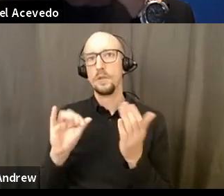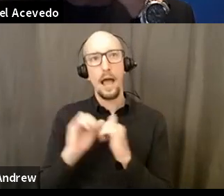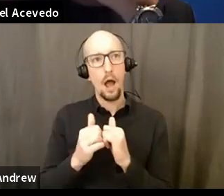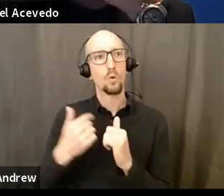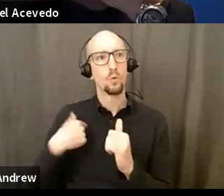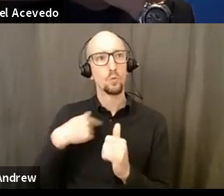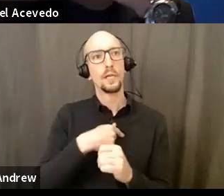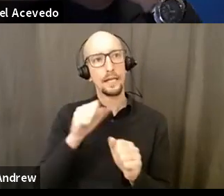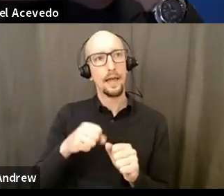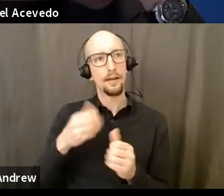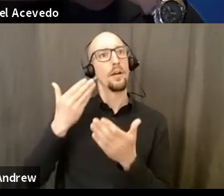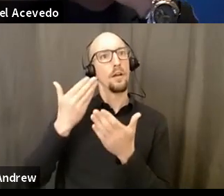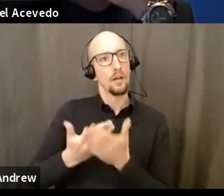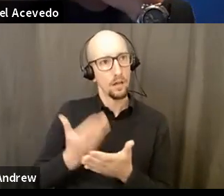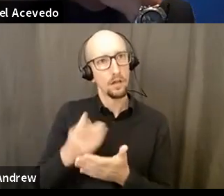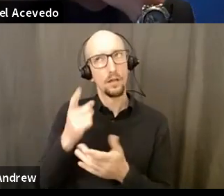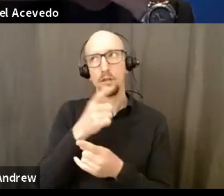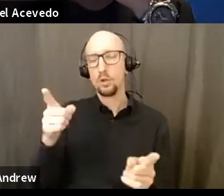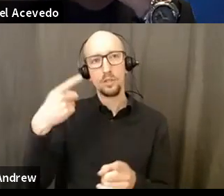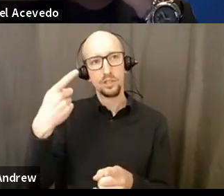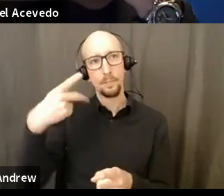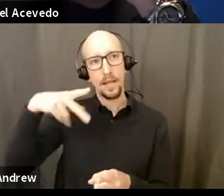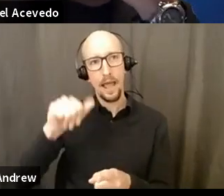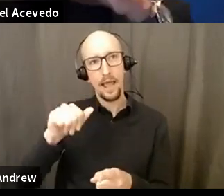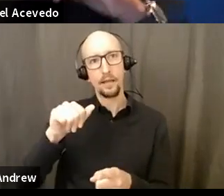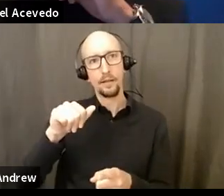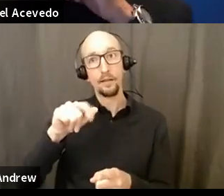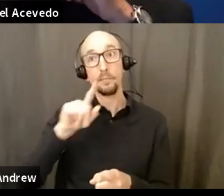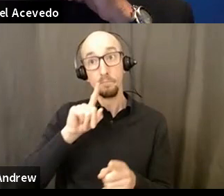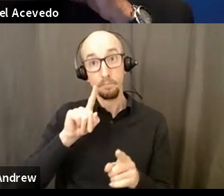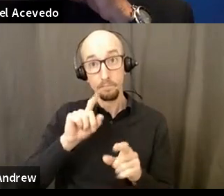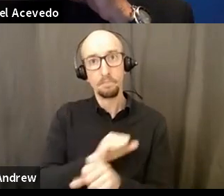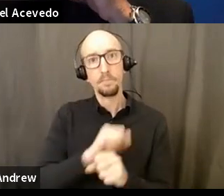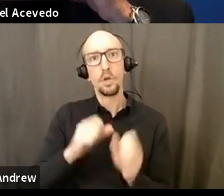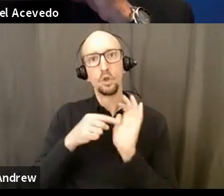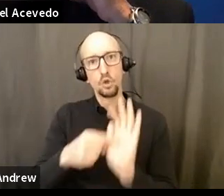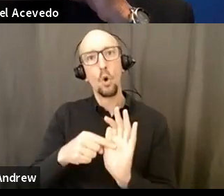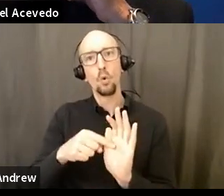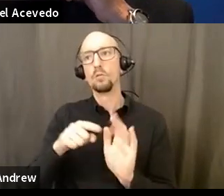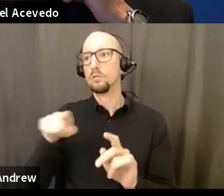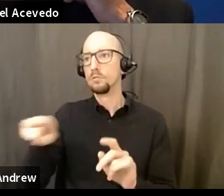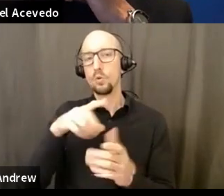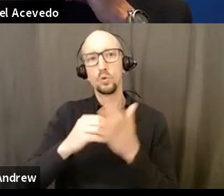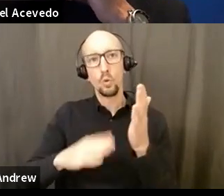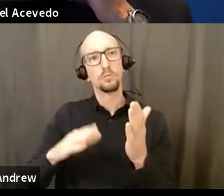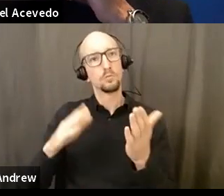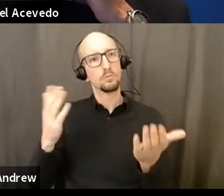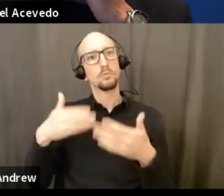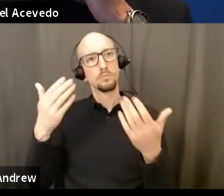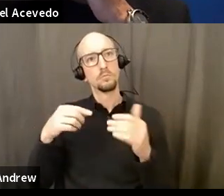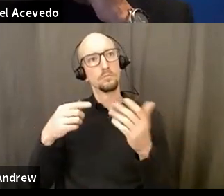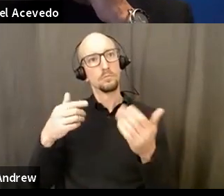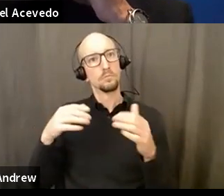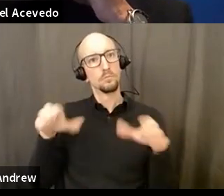verify that the GPAs equal grade level performance? So I hear that. And